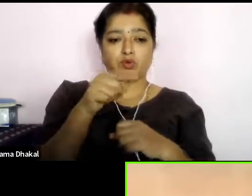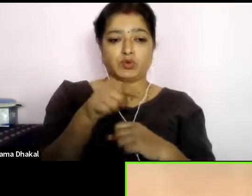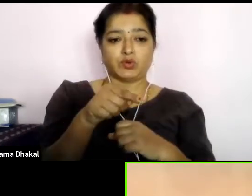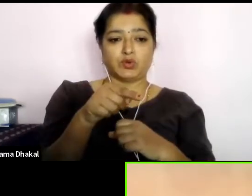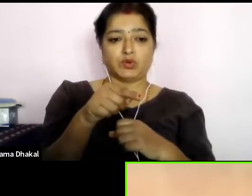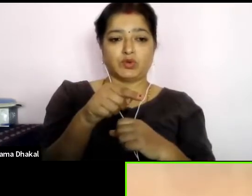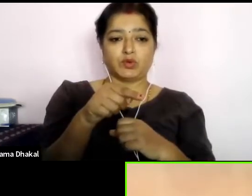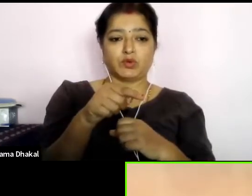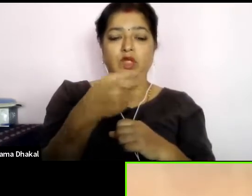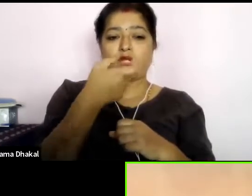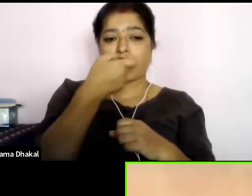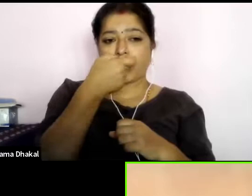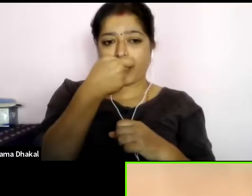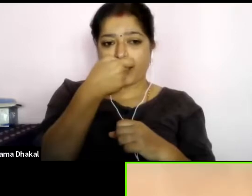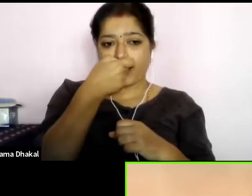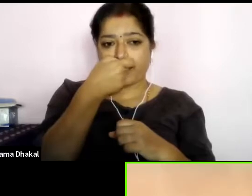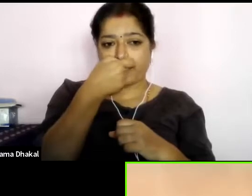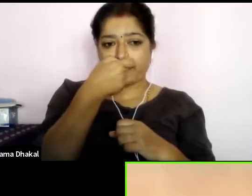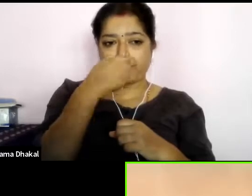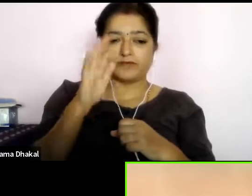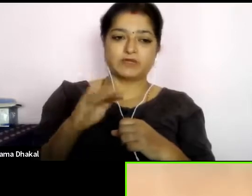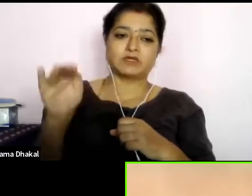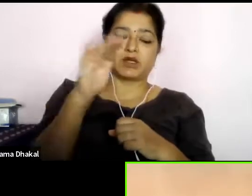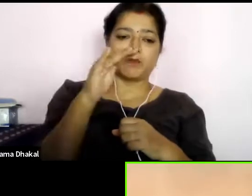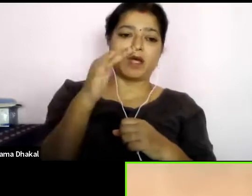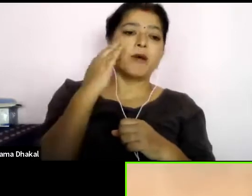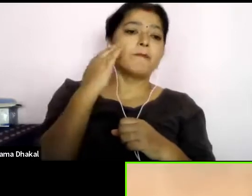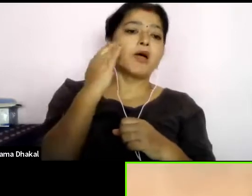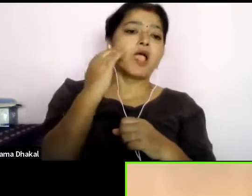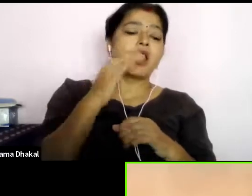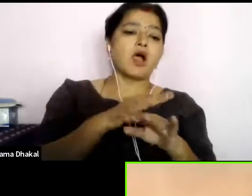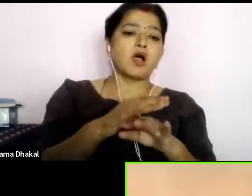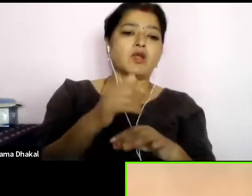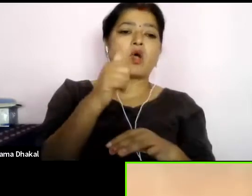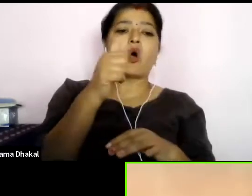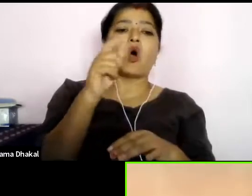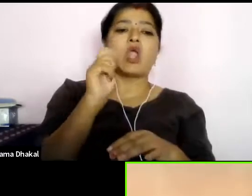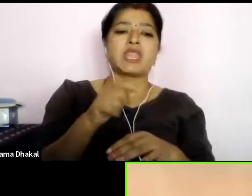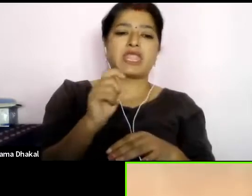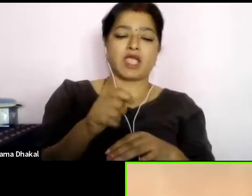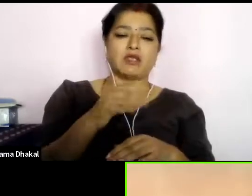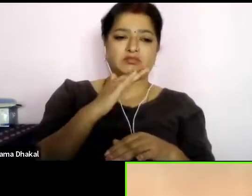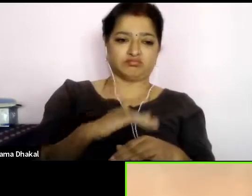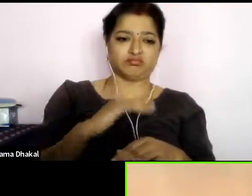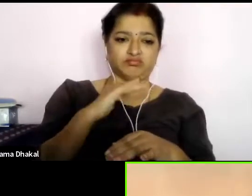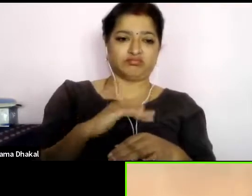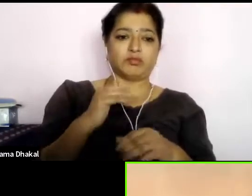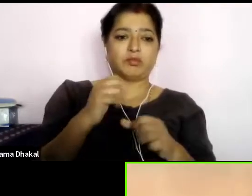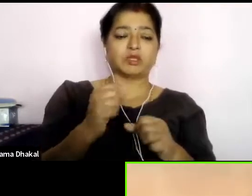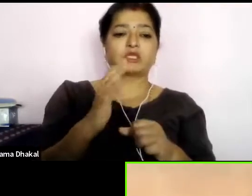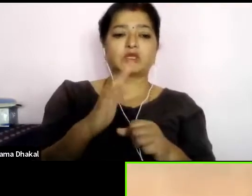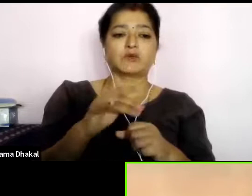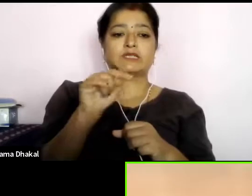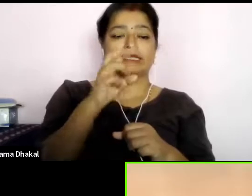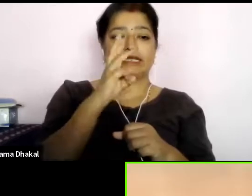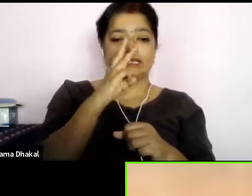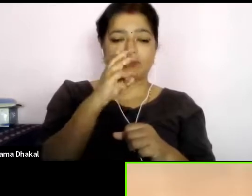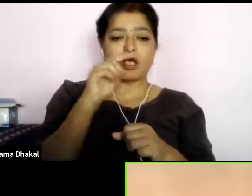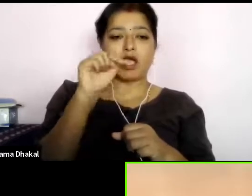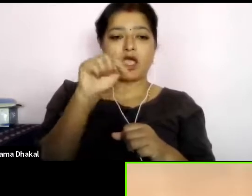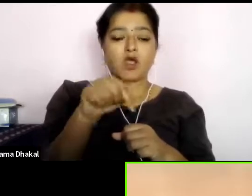made a backdrop for all the existing structural inequalities and has created